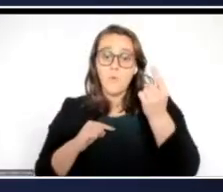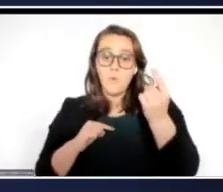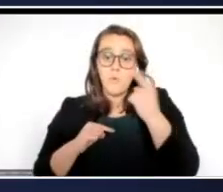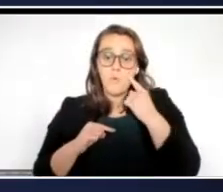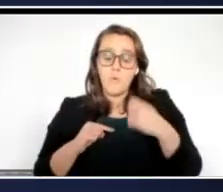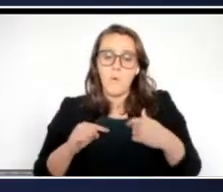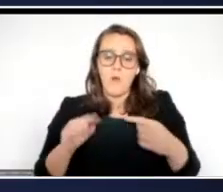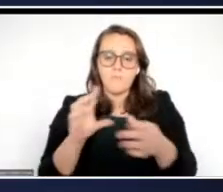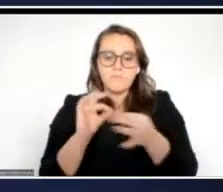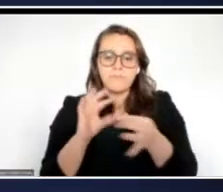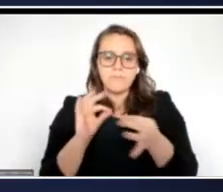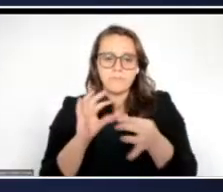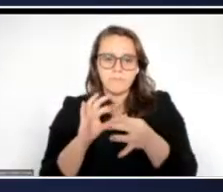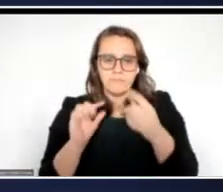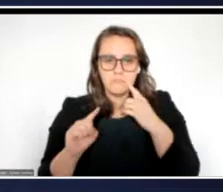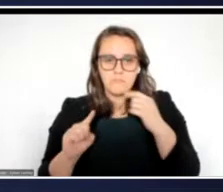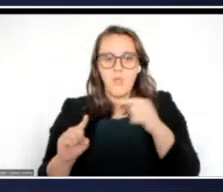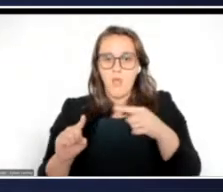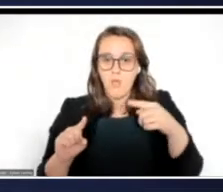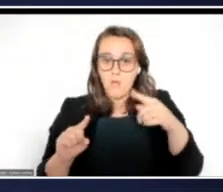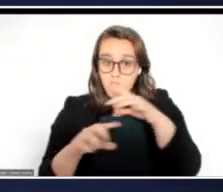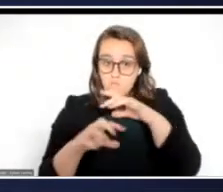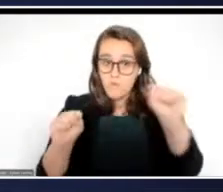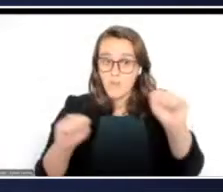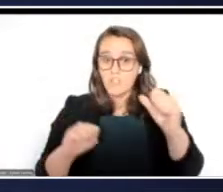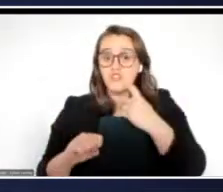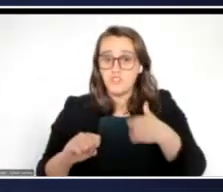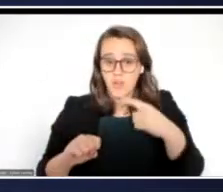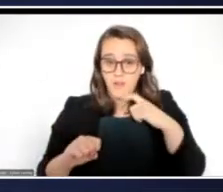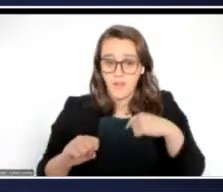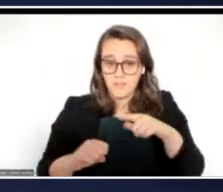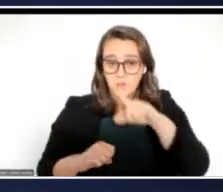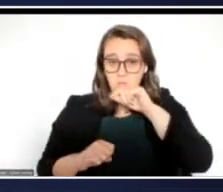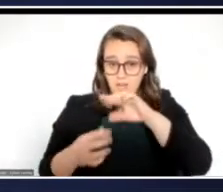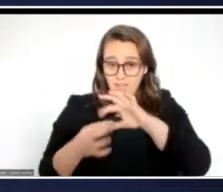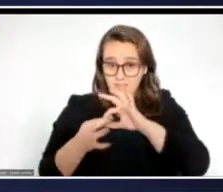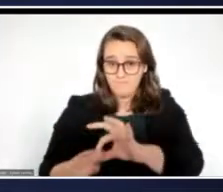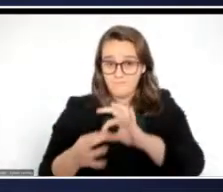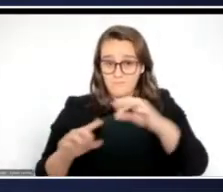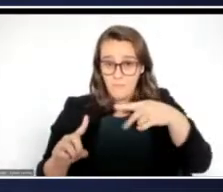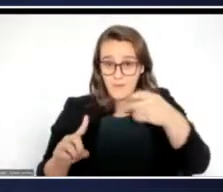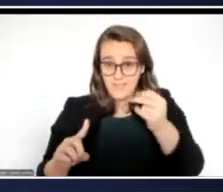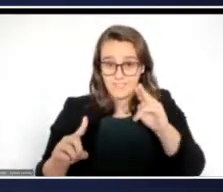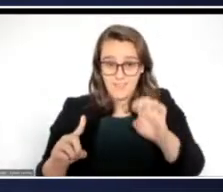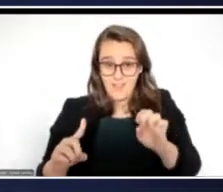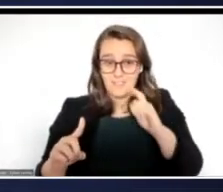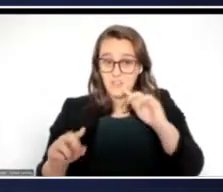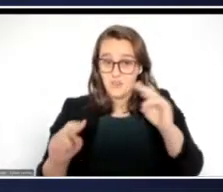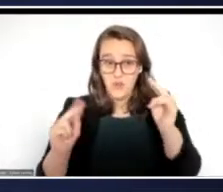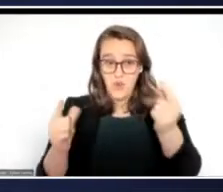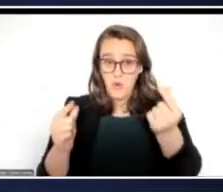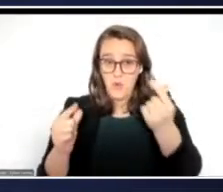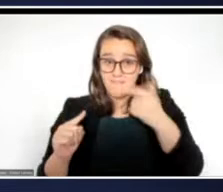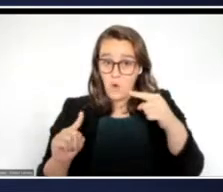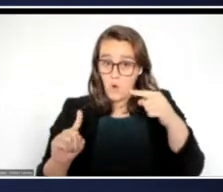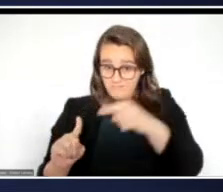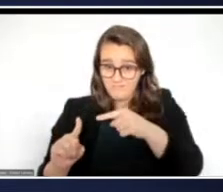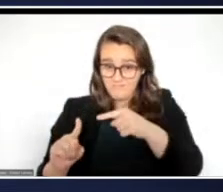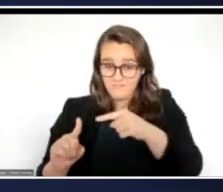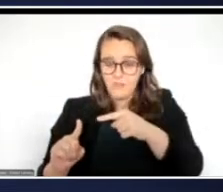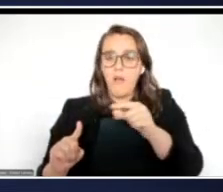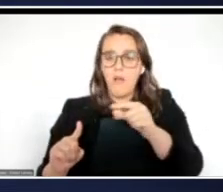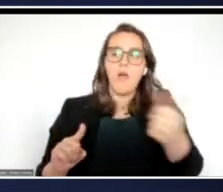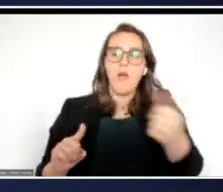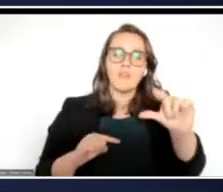Pence, probably not going to be good for Pence. Another agent reported the